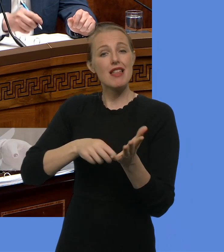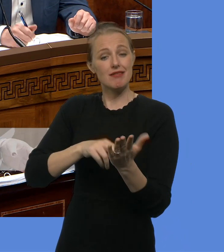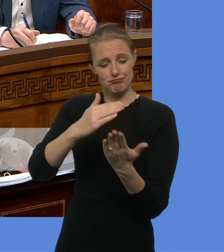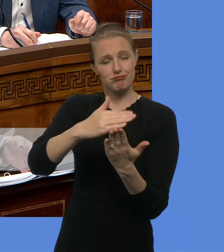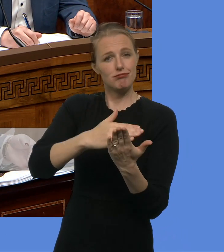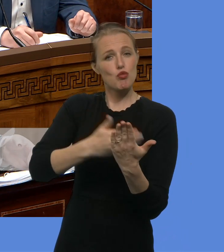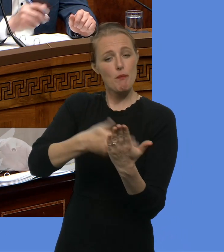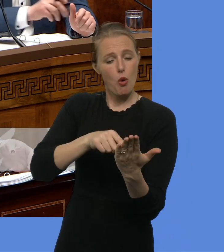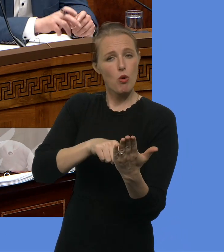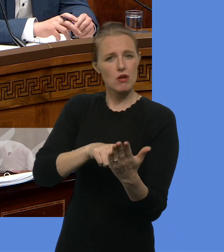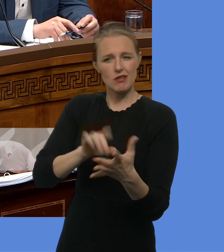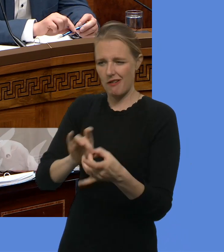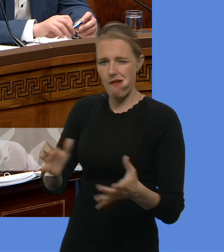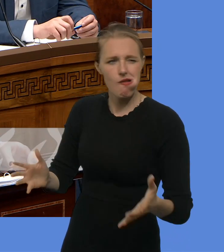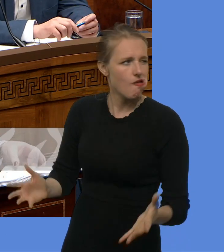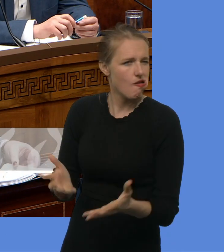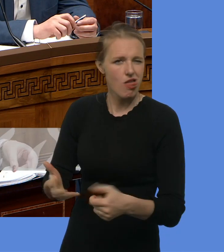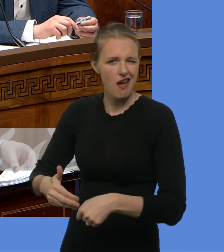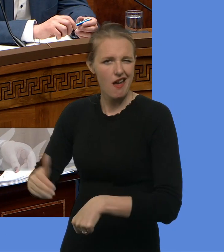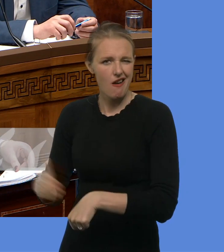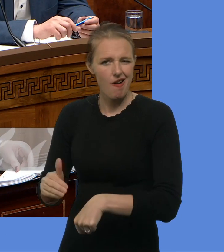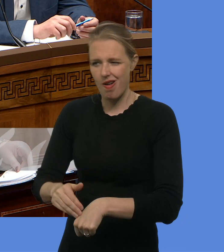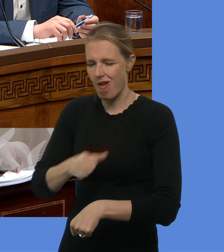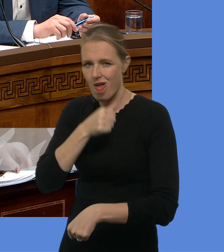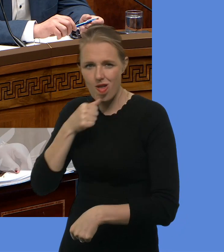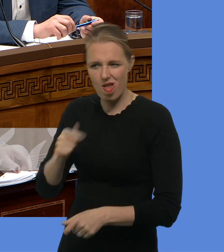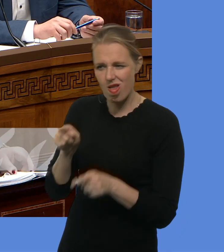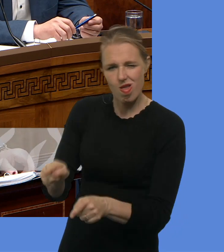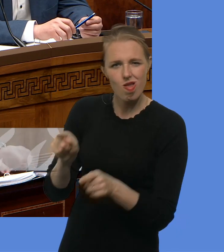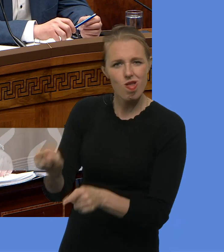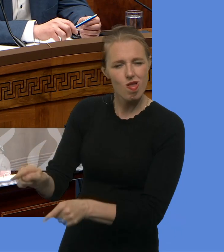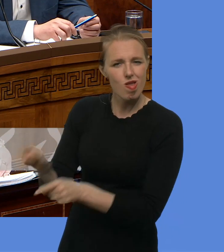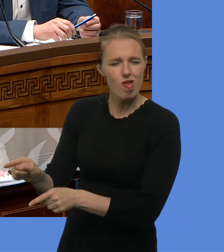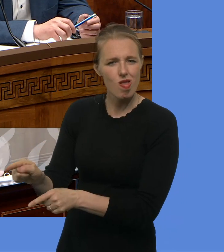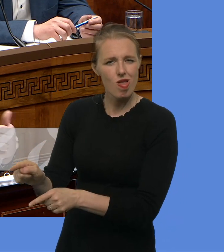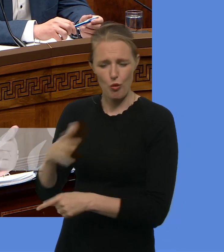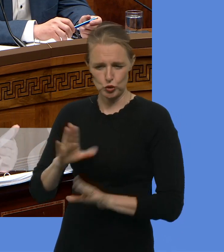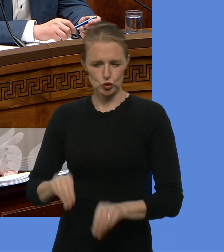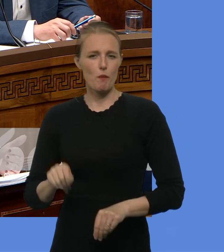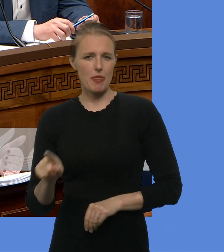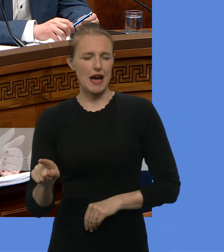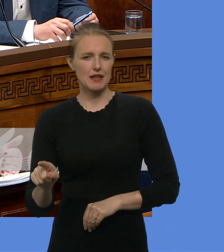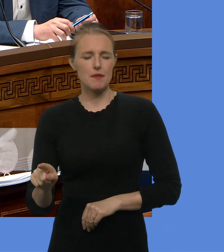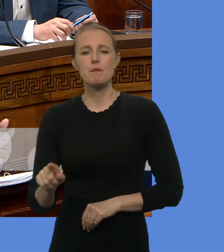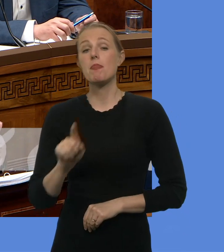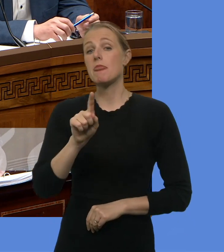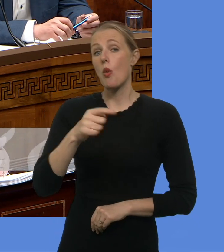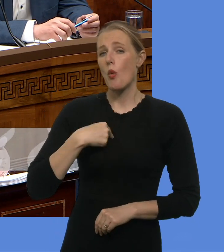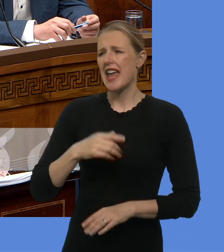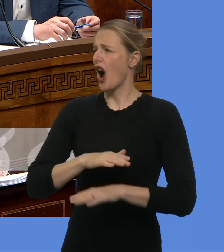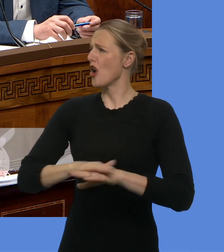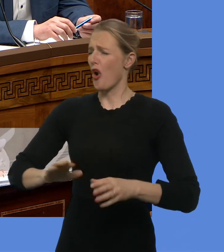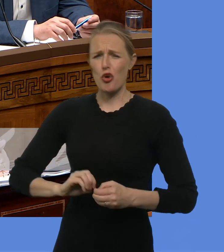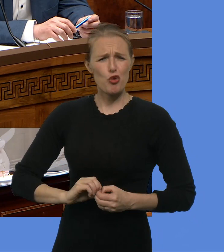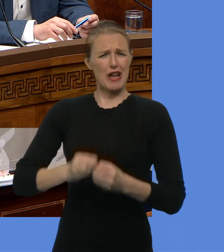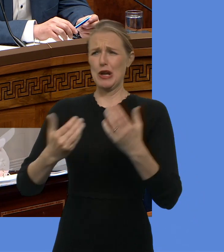stirring up hatred, around attacks that are motivated by hatred. We are not creating new crimes. What we are doing is